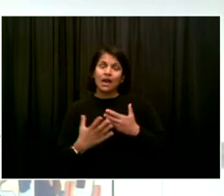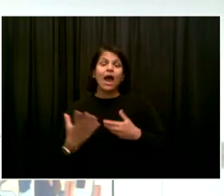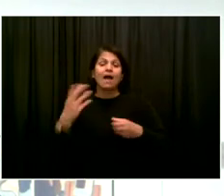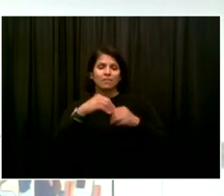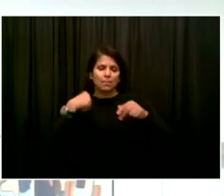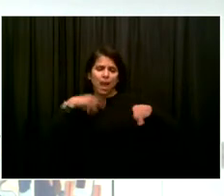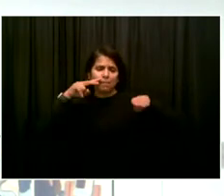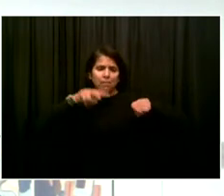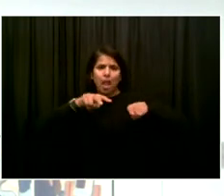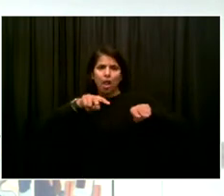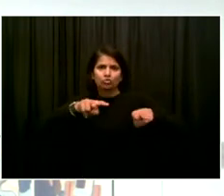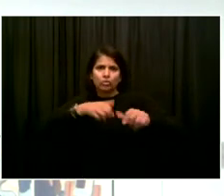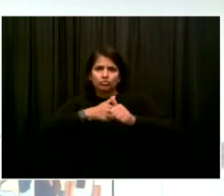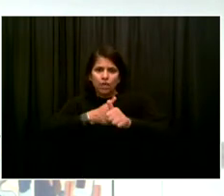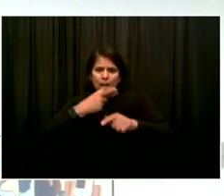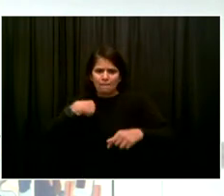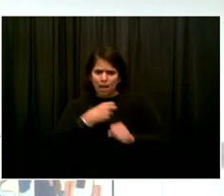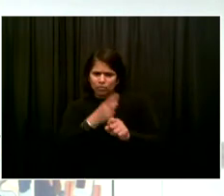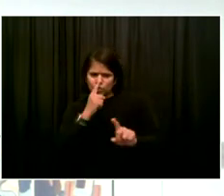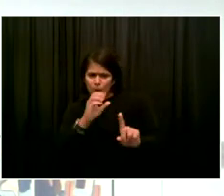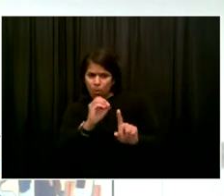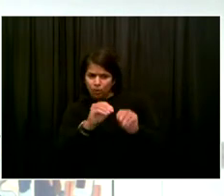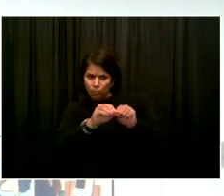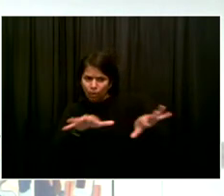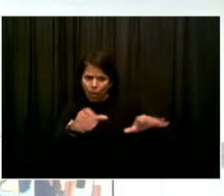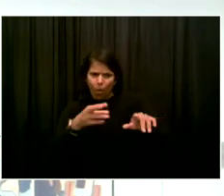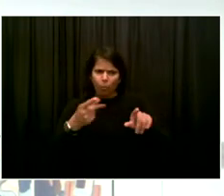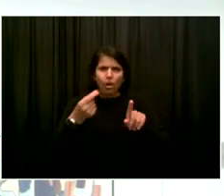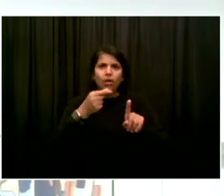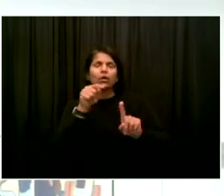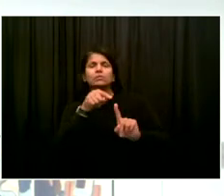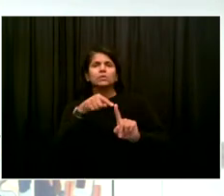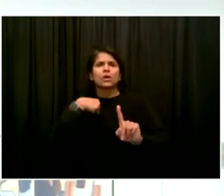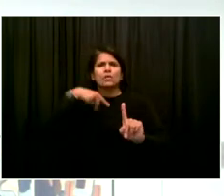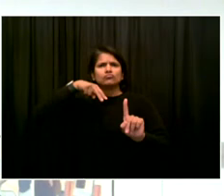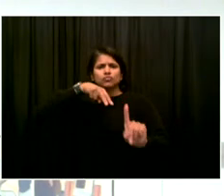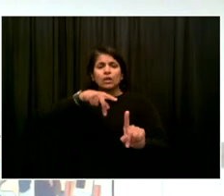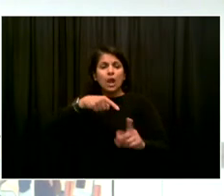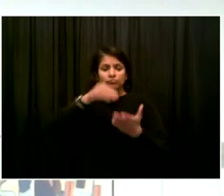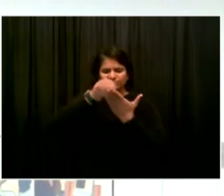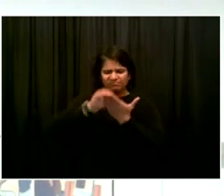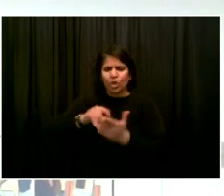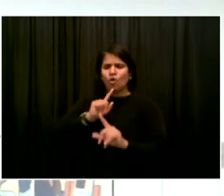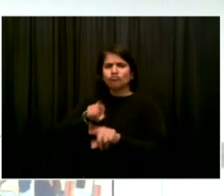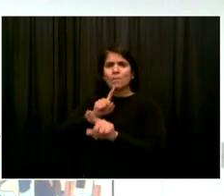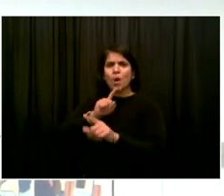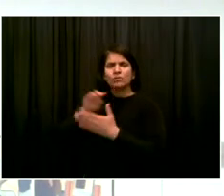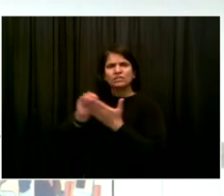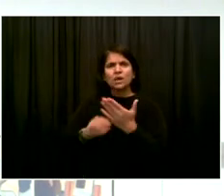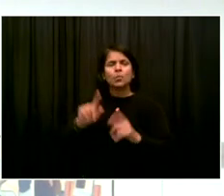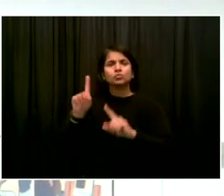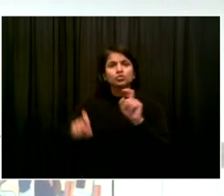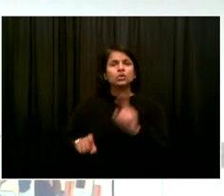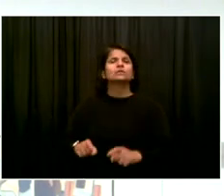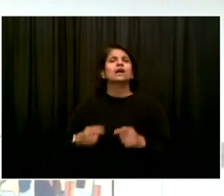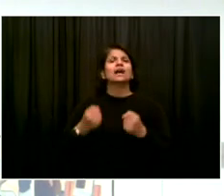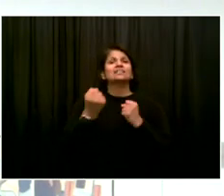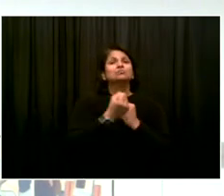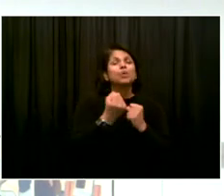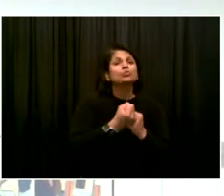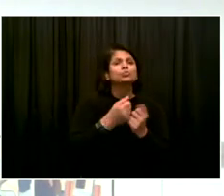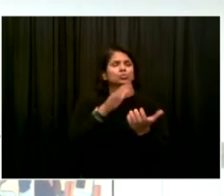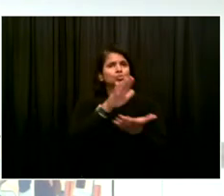will continue to answer questions from school leaders, for example. It will support school communication, for example, the letters